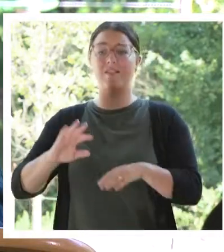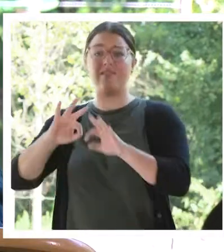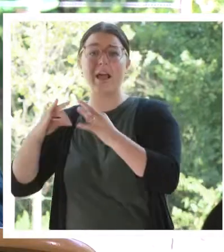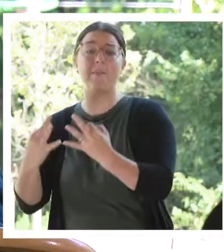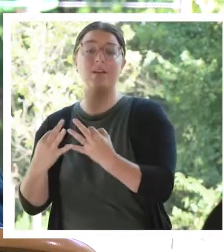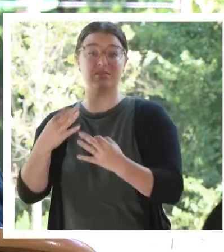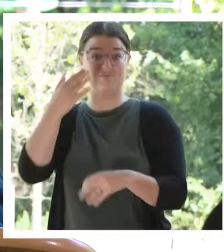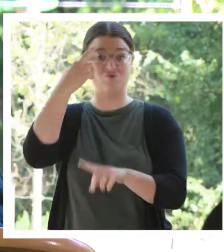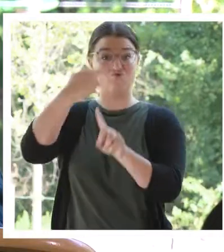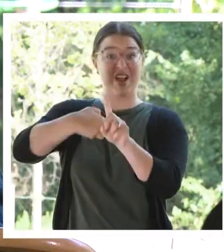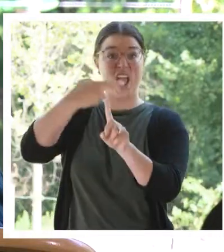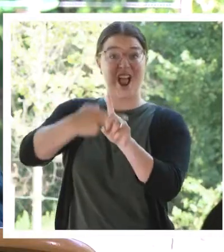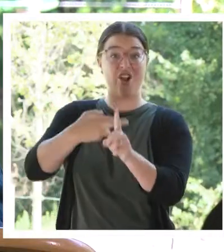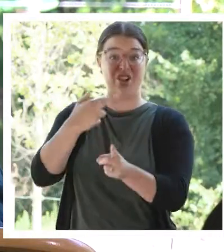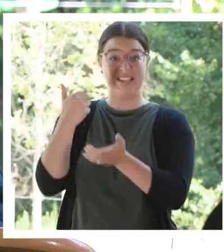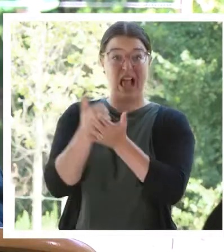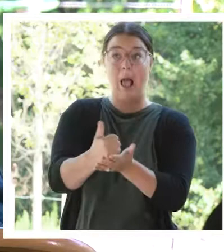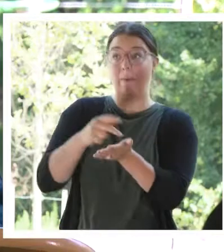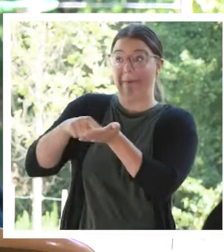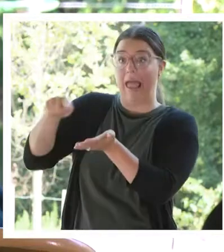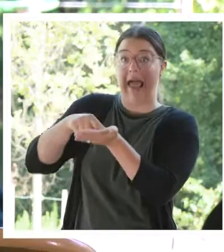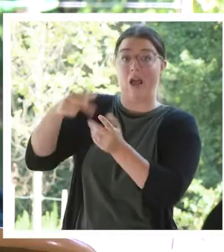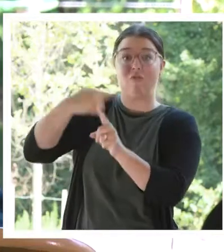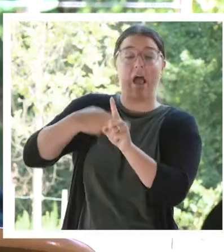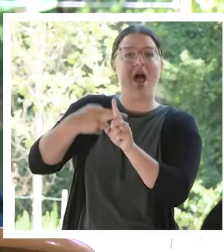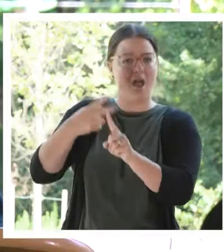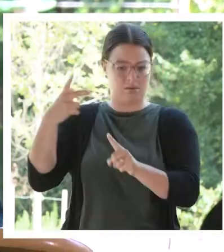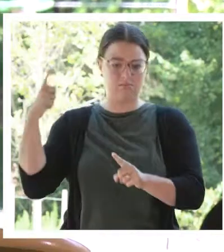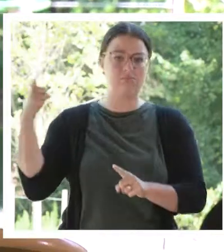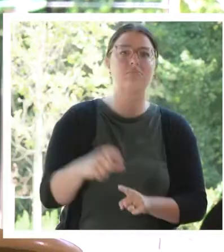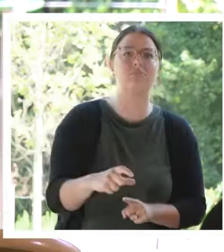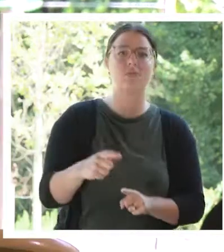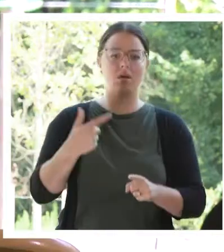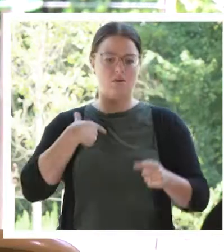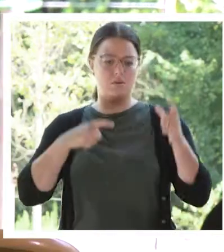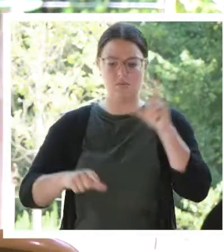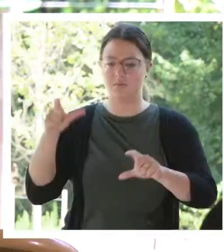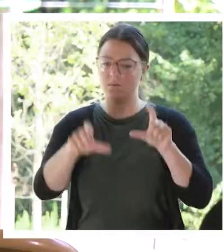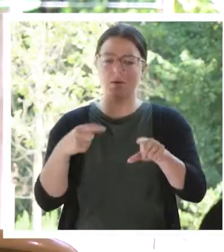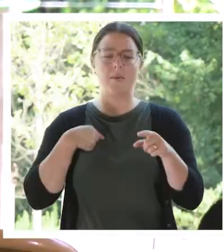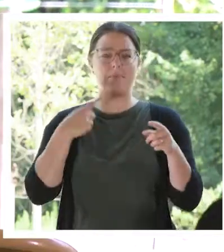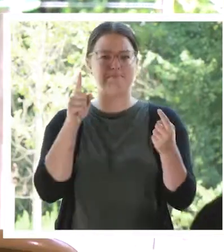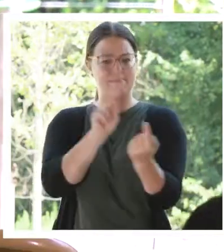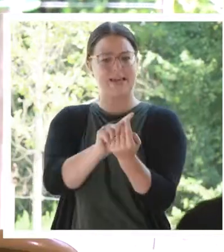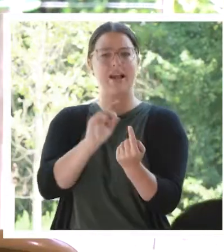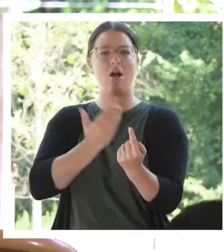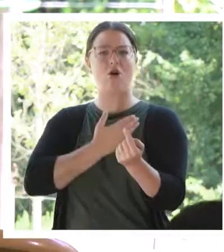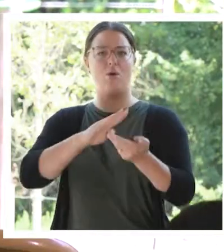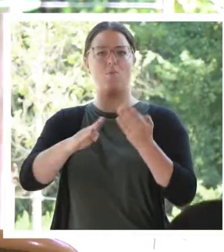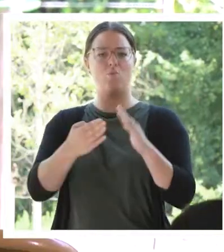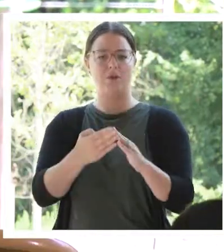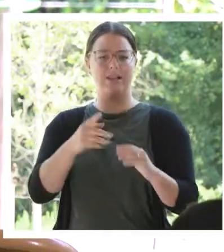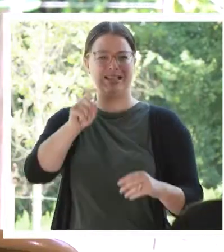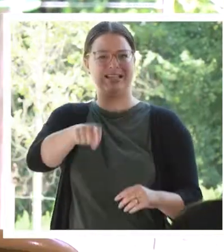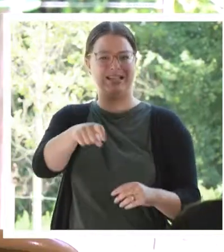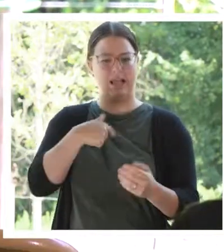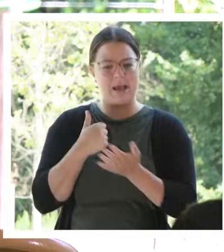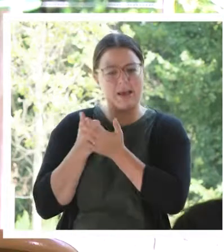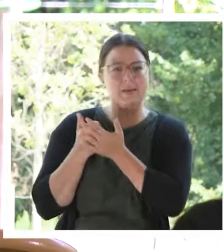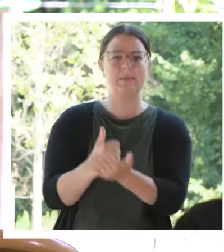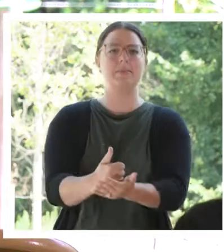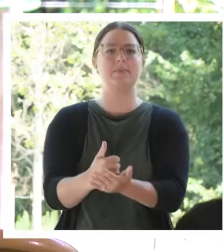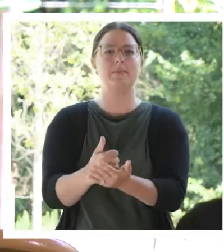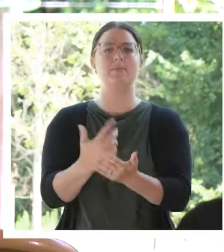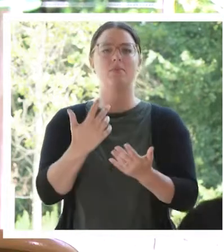lot of the funds we used to make sure we could meet our community's needs. So we are very grateful for that money. It has made a